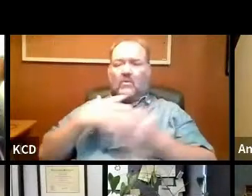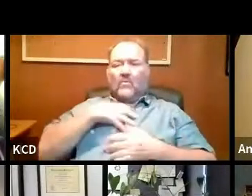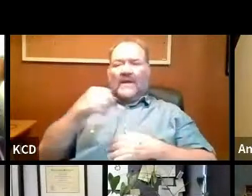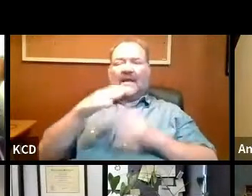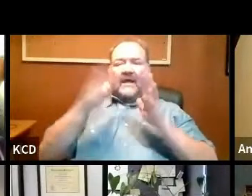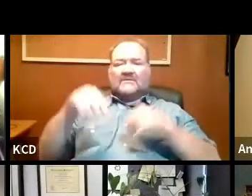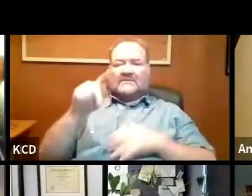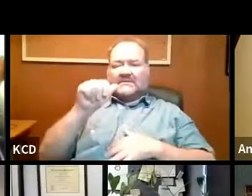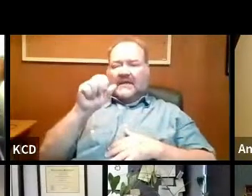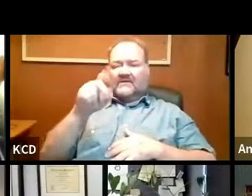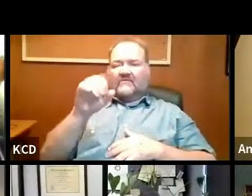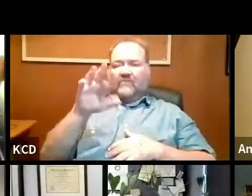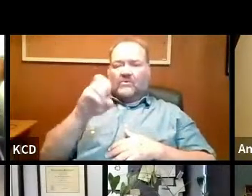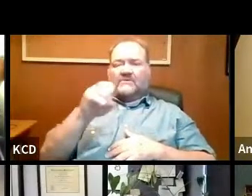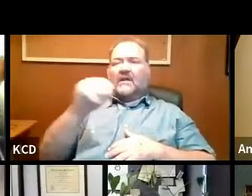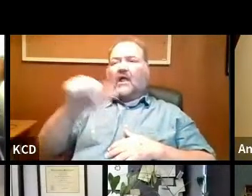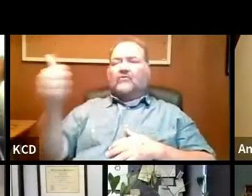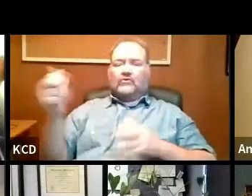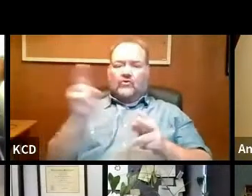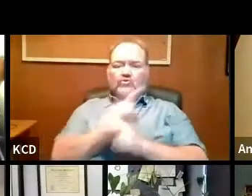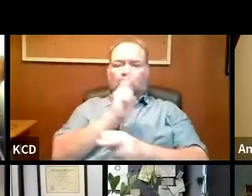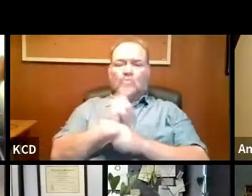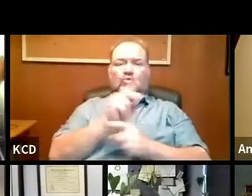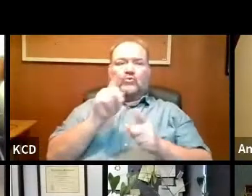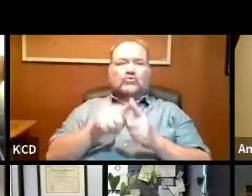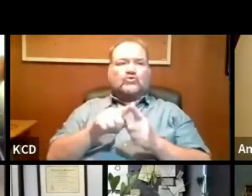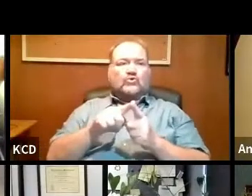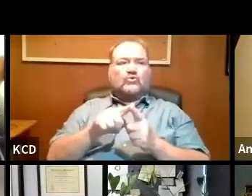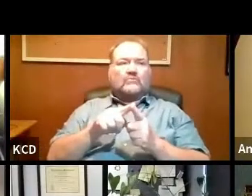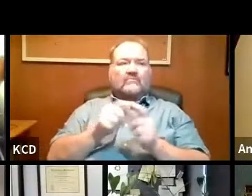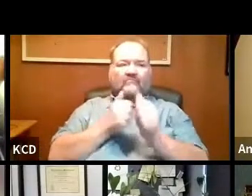others have used to track data.